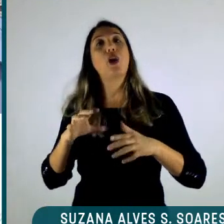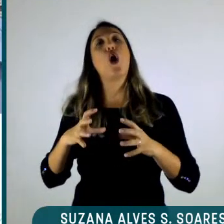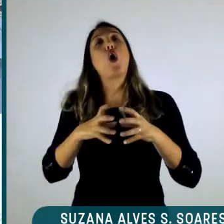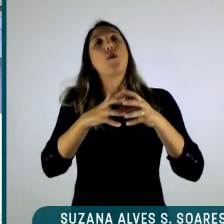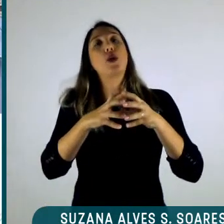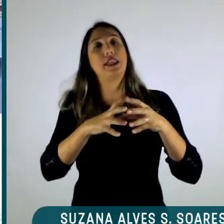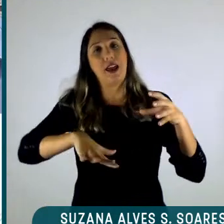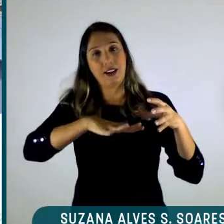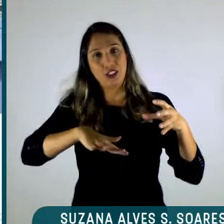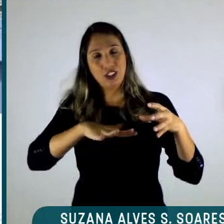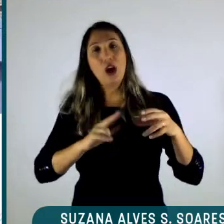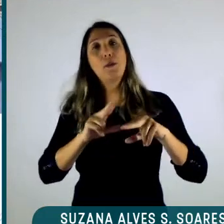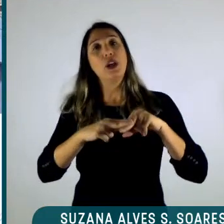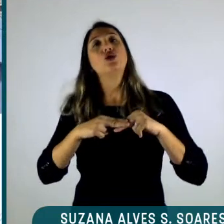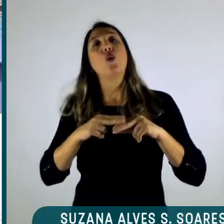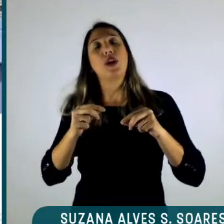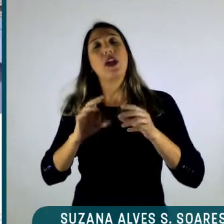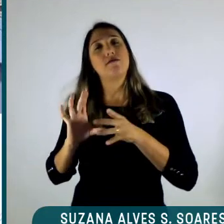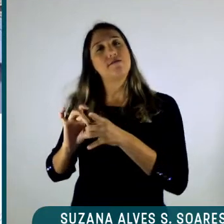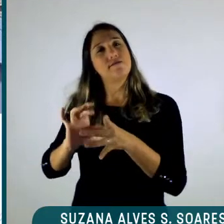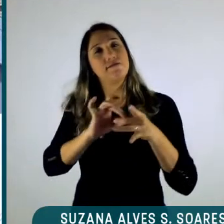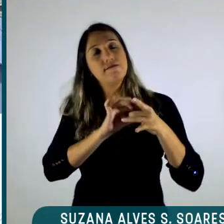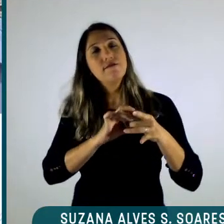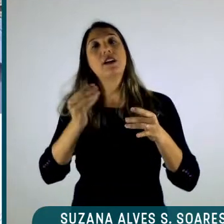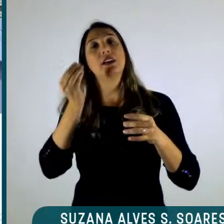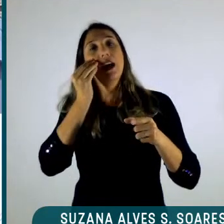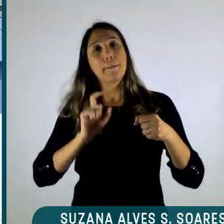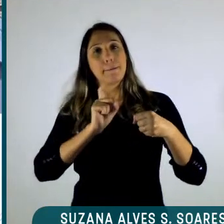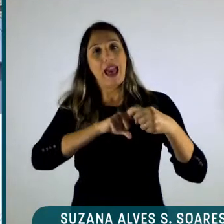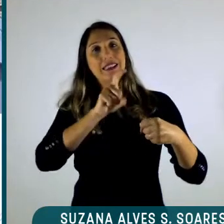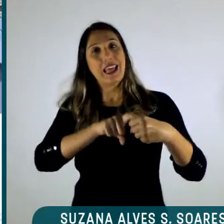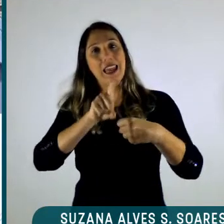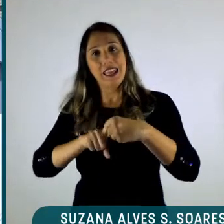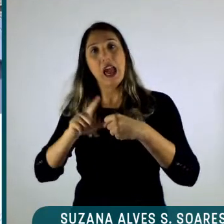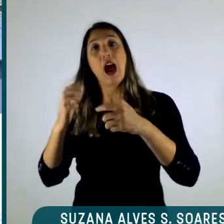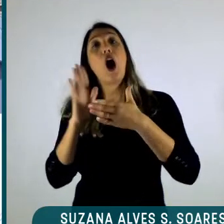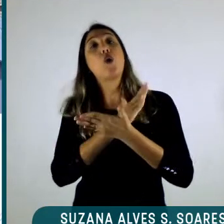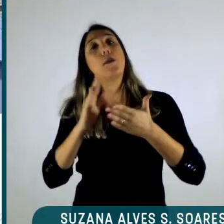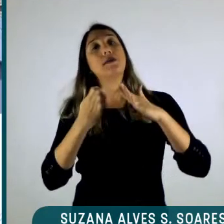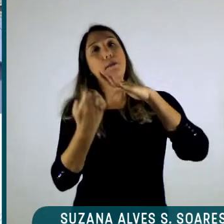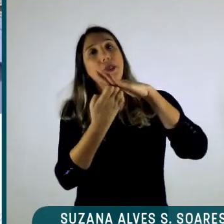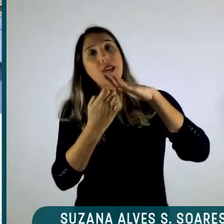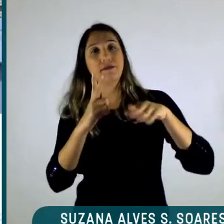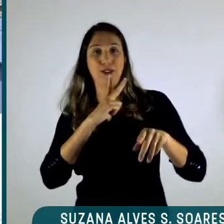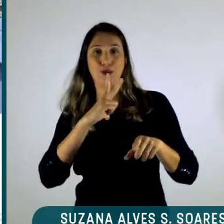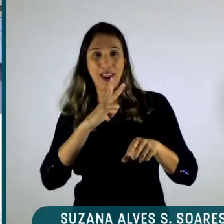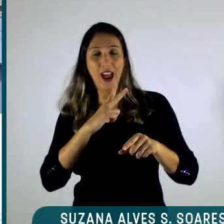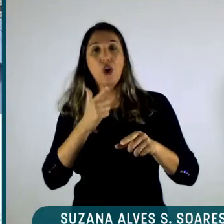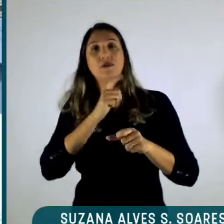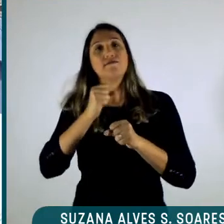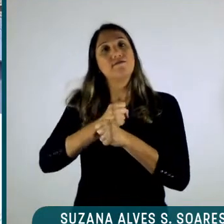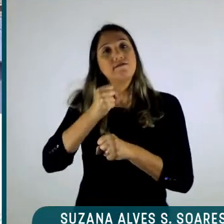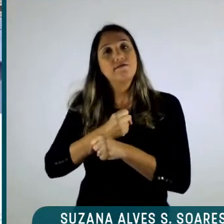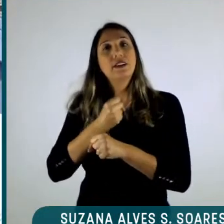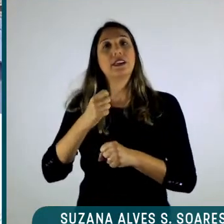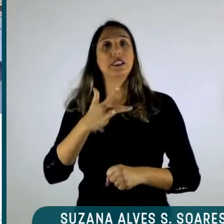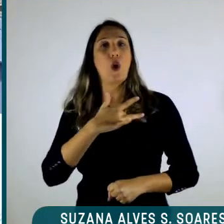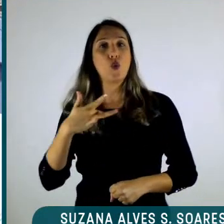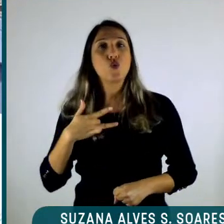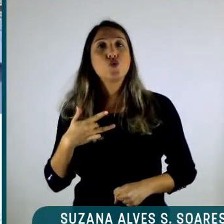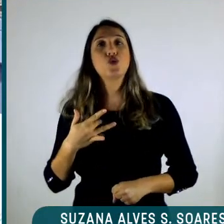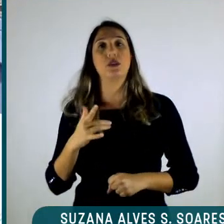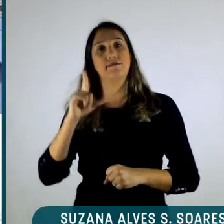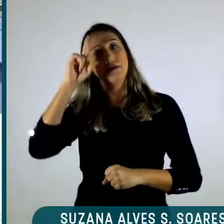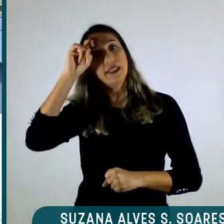we continue in the same situation, and we continue expanding in a very